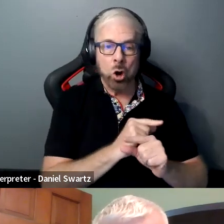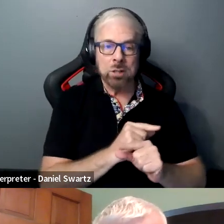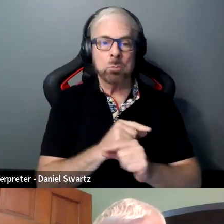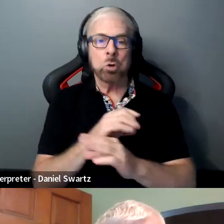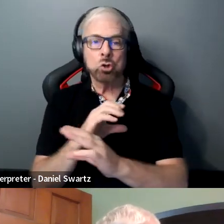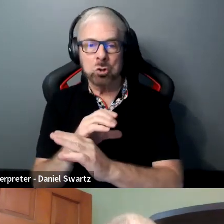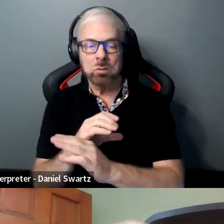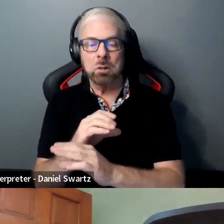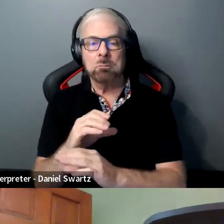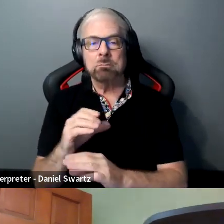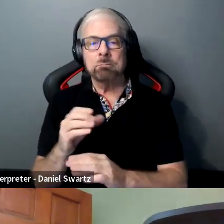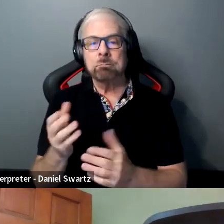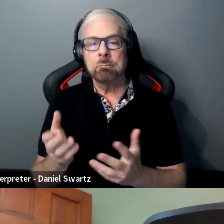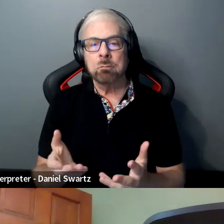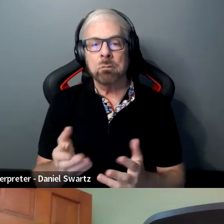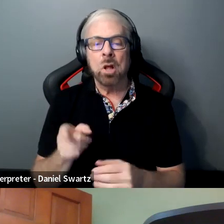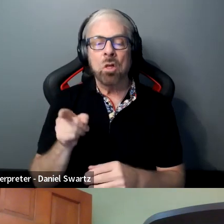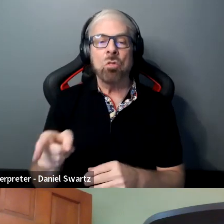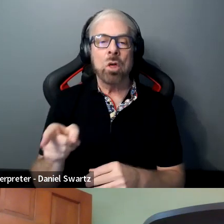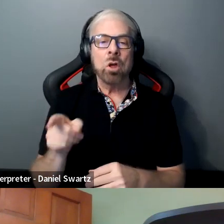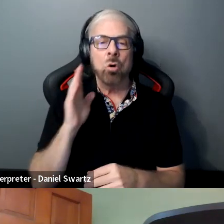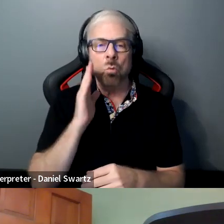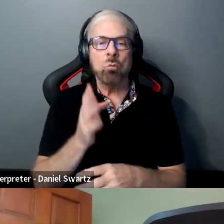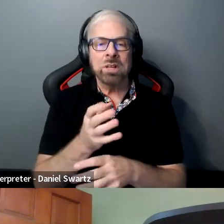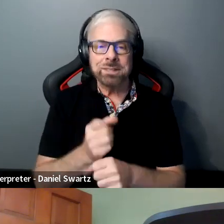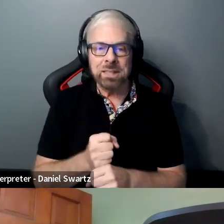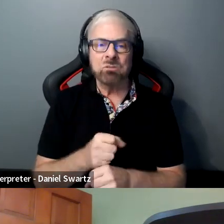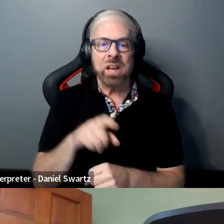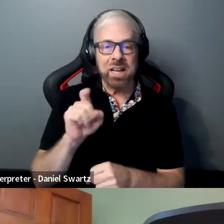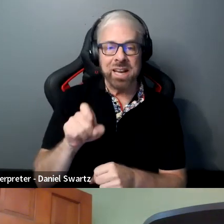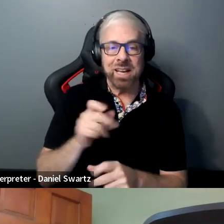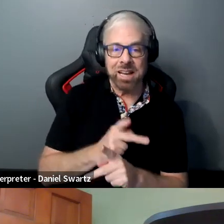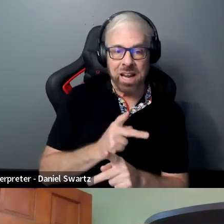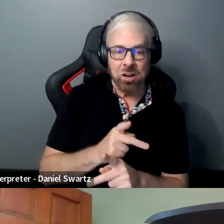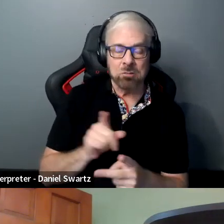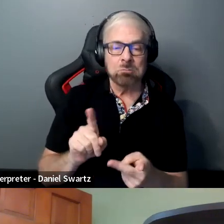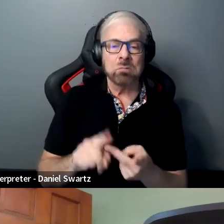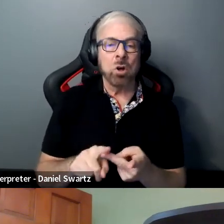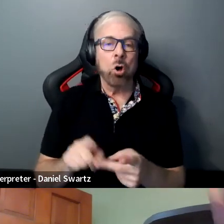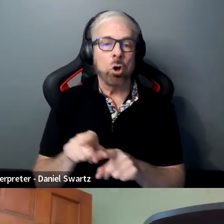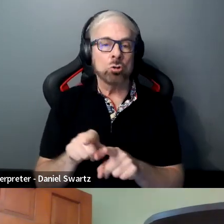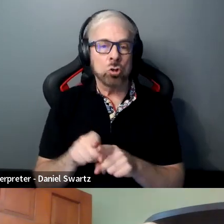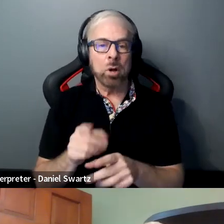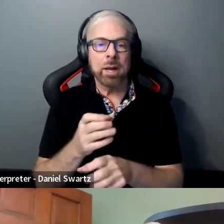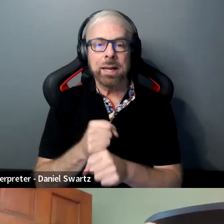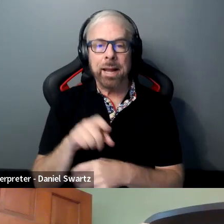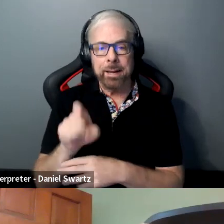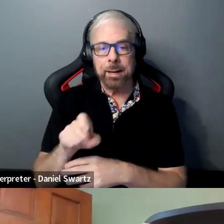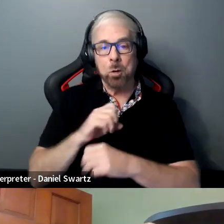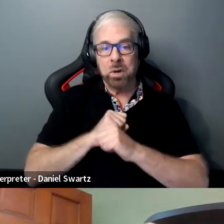conservatorship were receiving needed care and were receiving needed